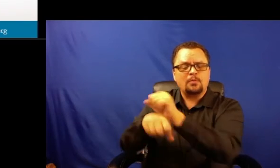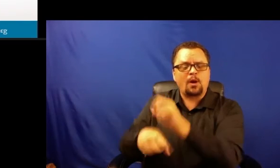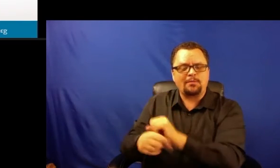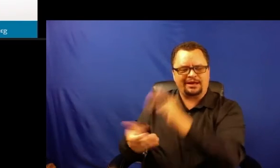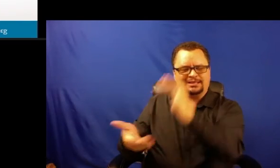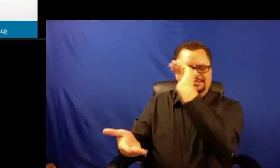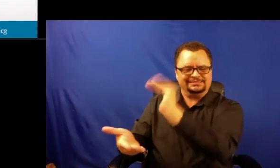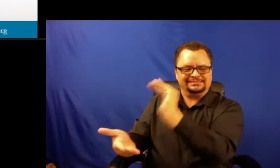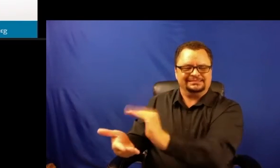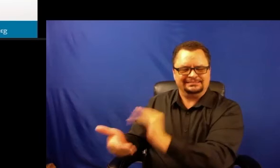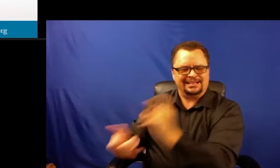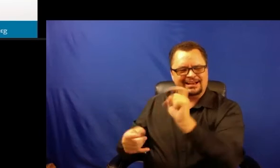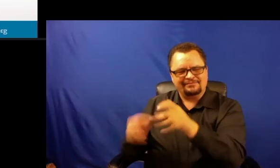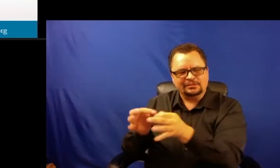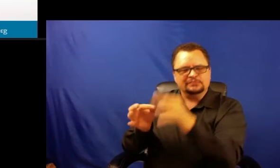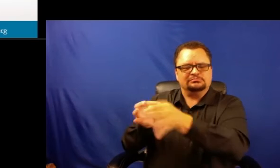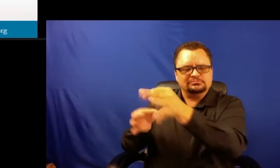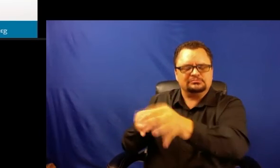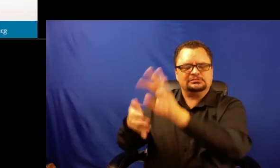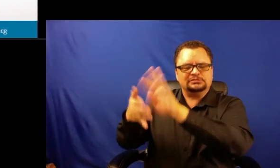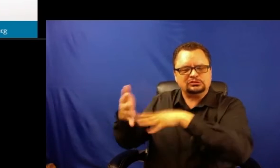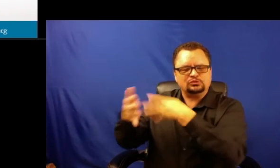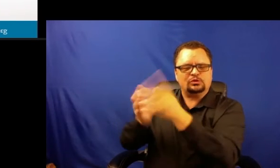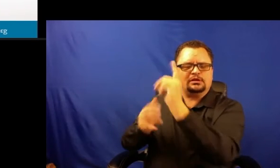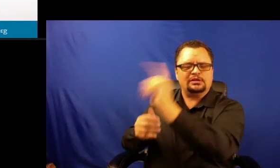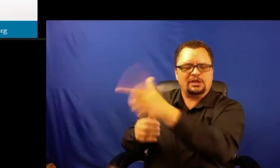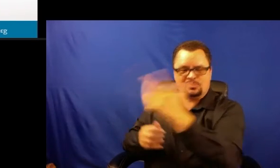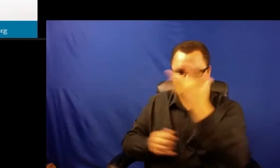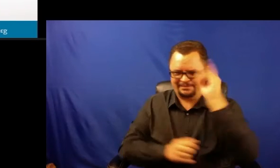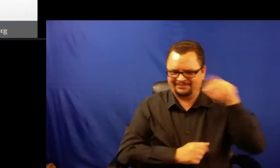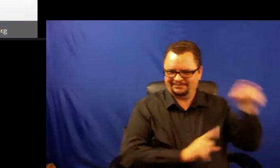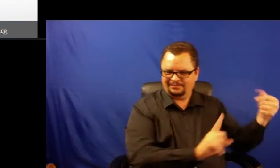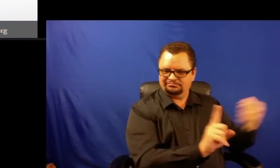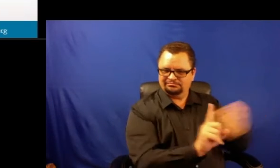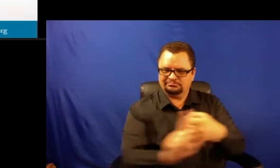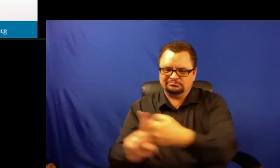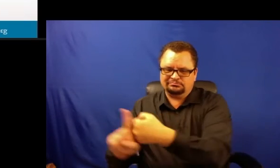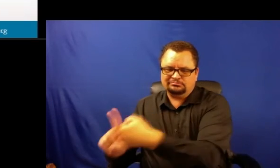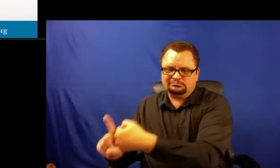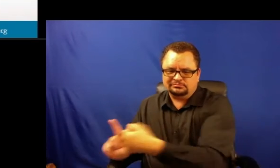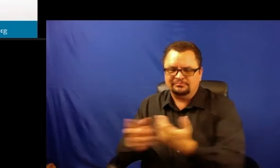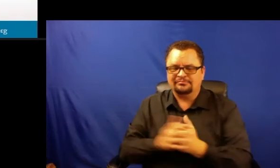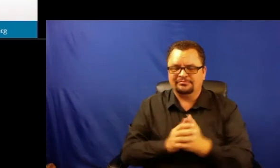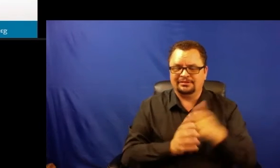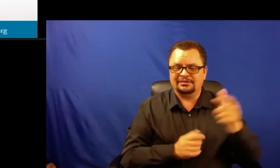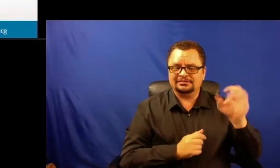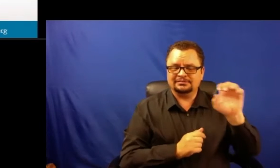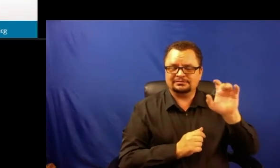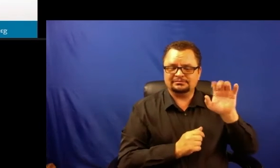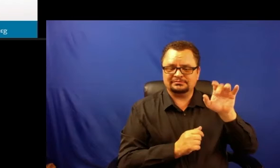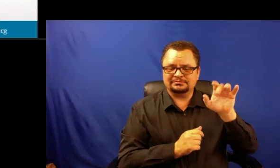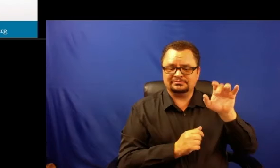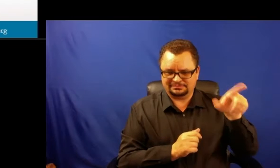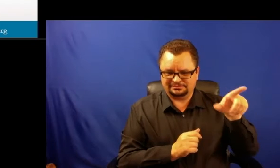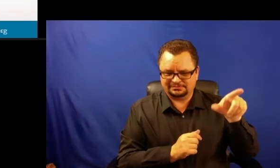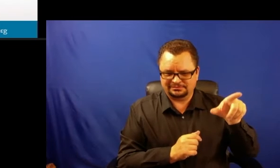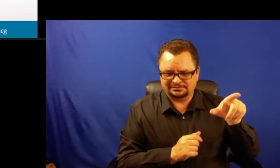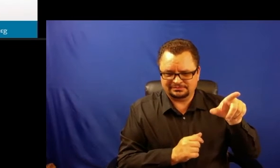so that they can deal with what is urgent and emergently presenting at their doors. So next